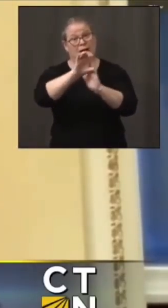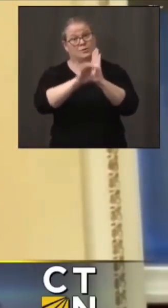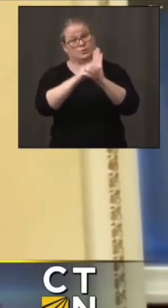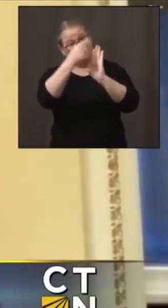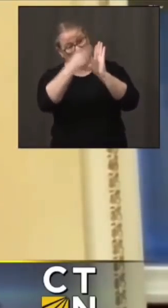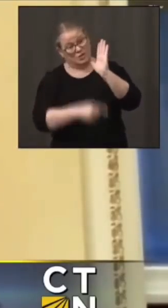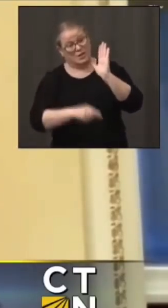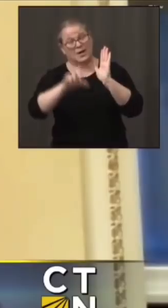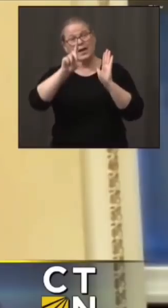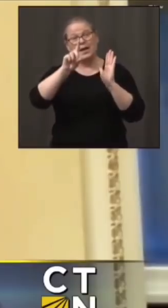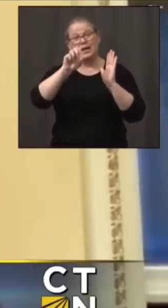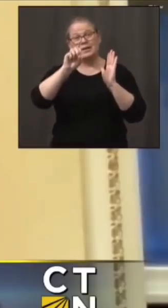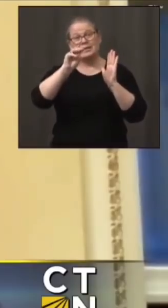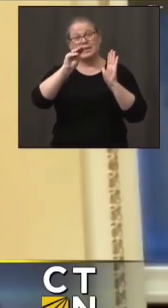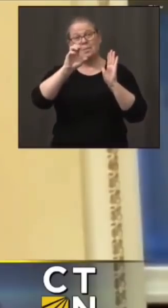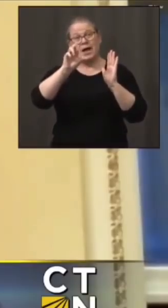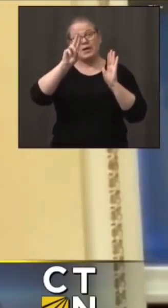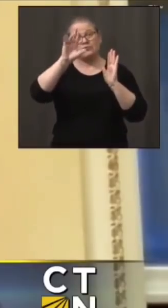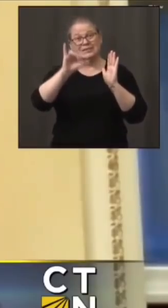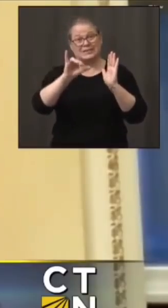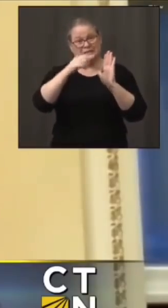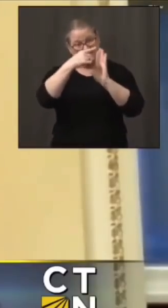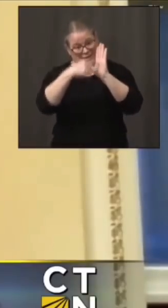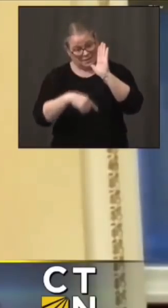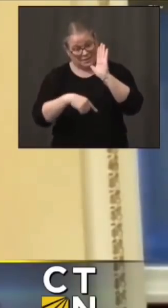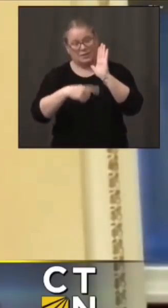the evidence is to the contrary. And